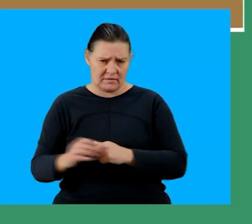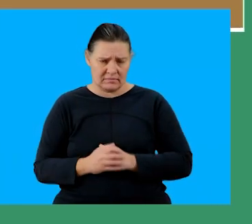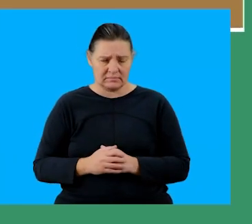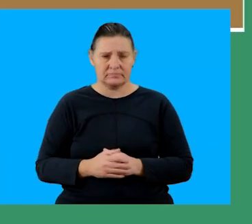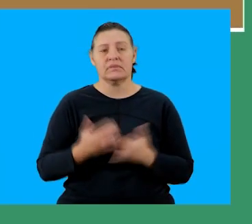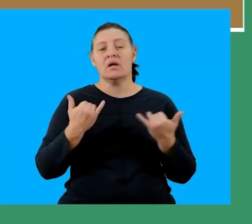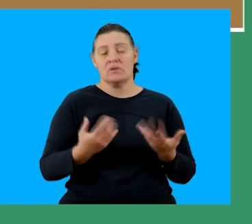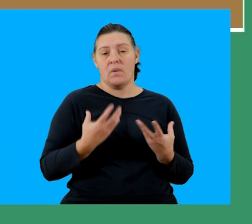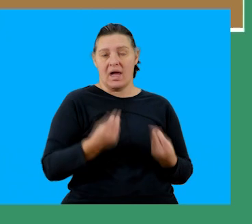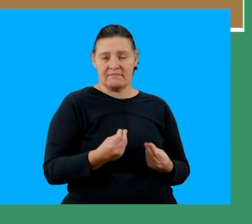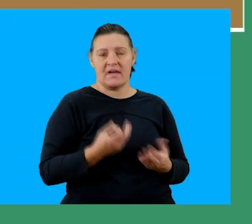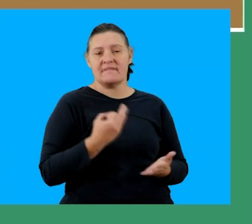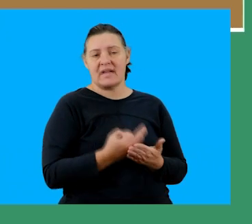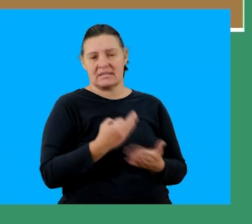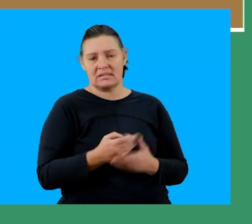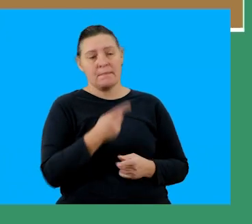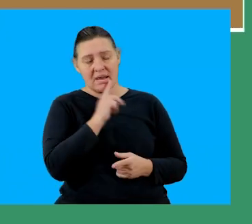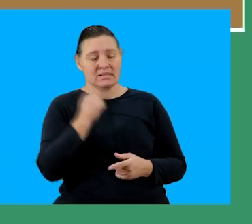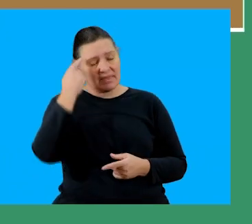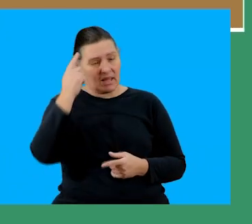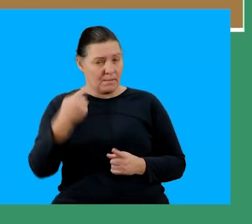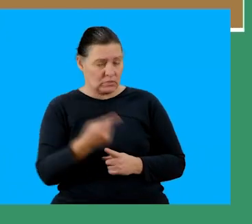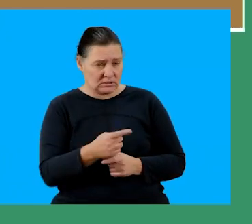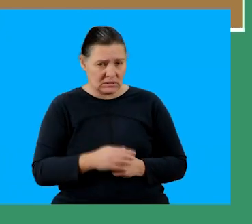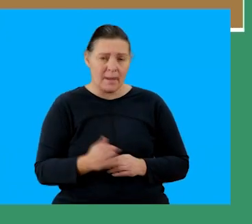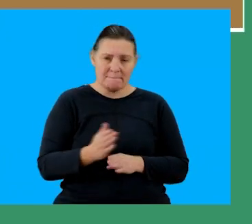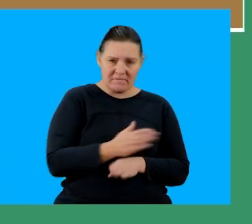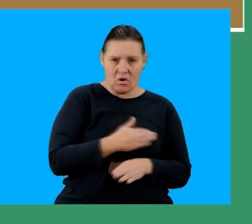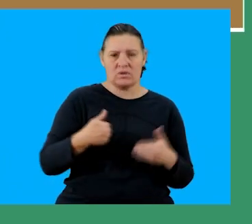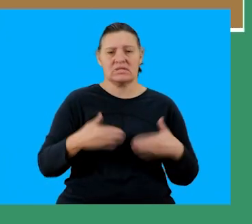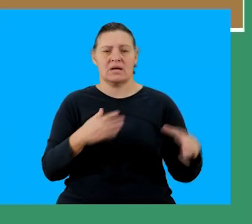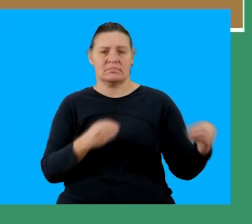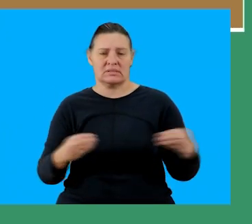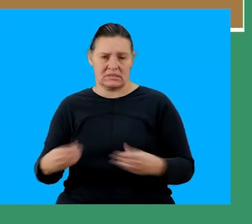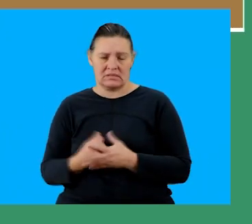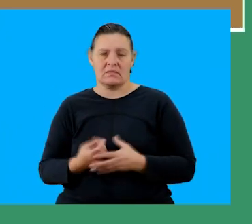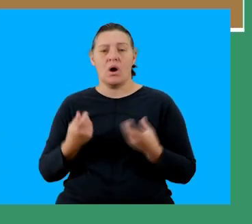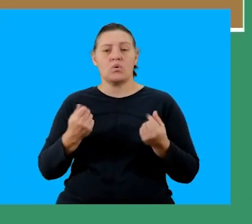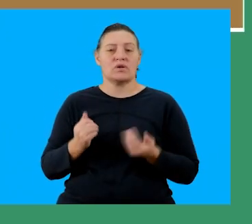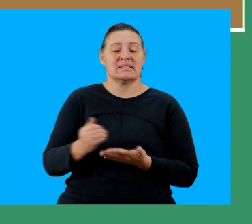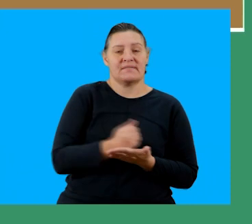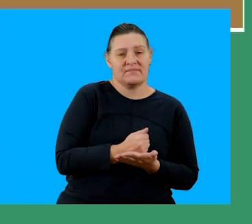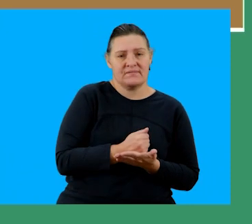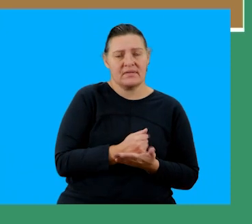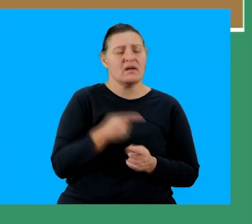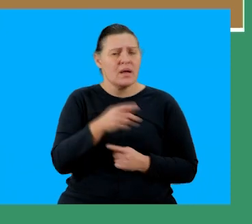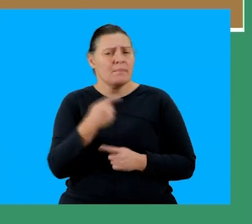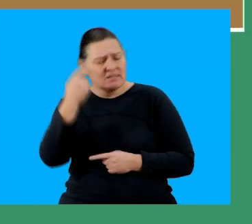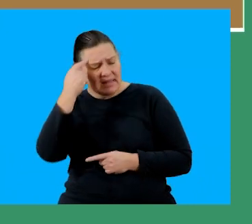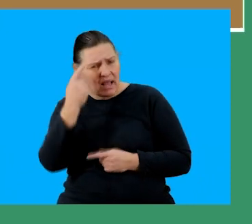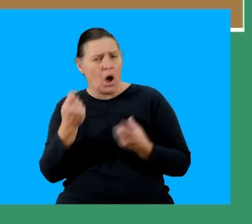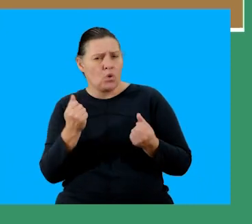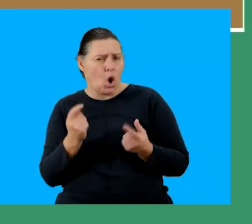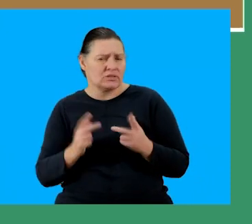We are still on the factors that Howard should consider before starting up a business. Cost saving. Howard must